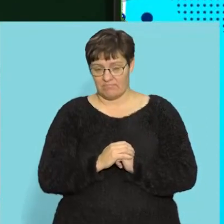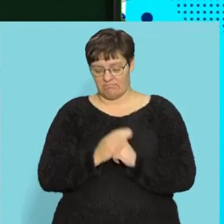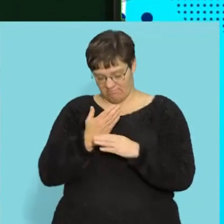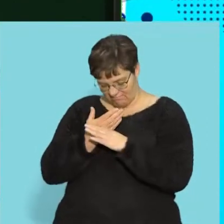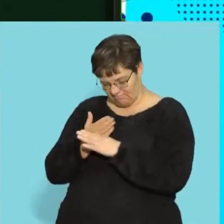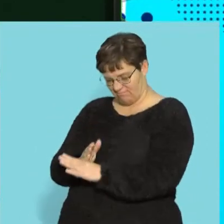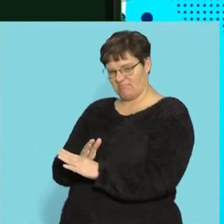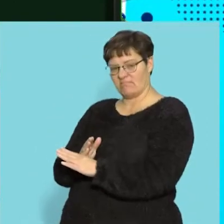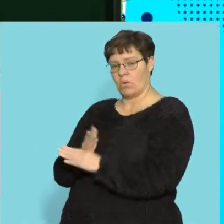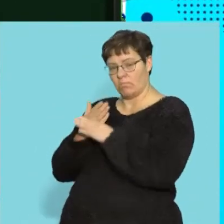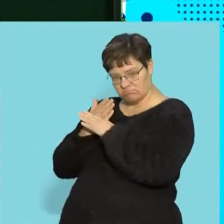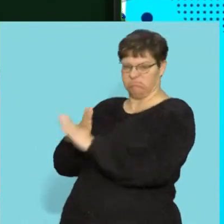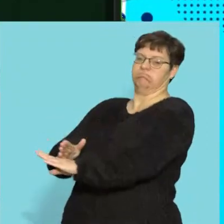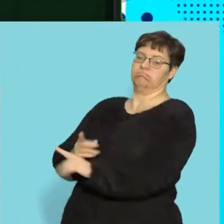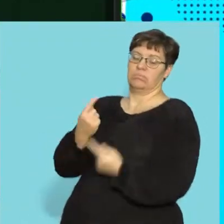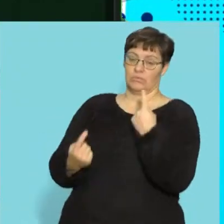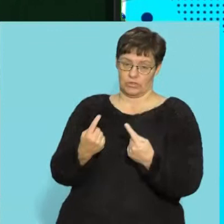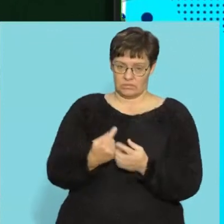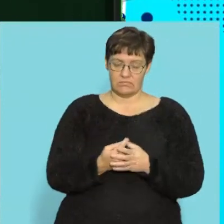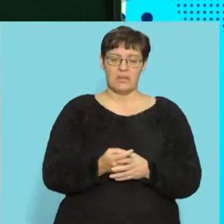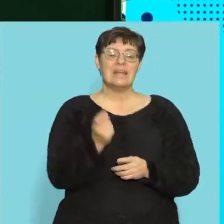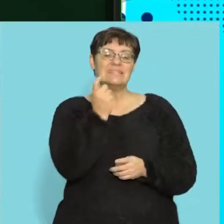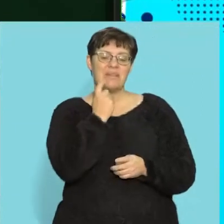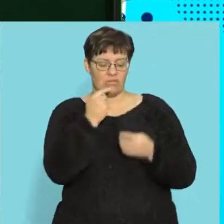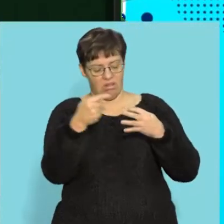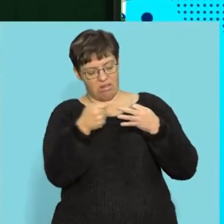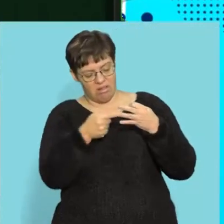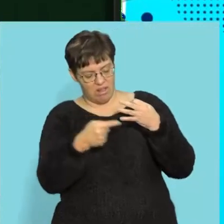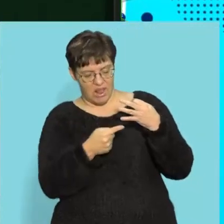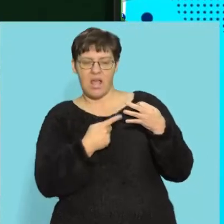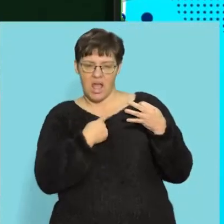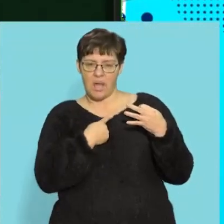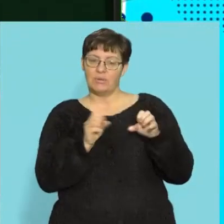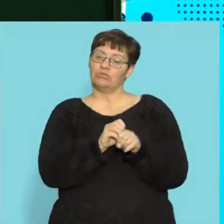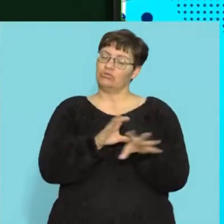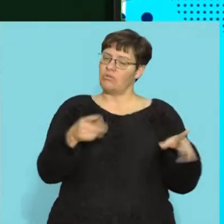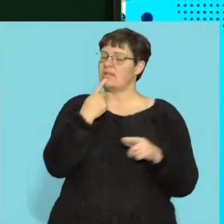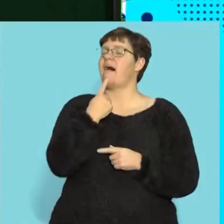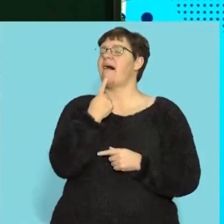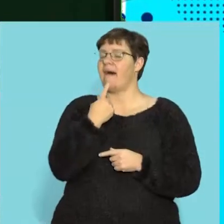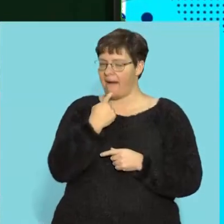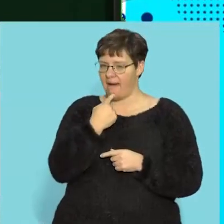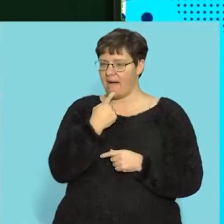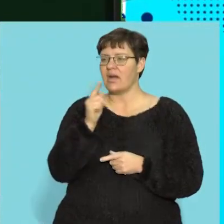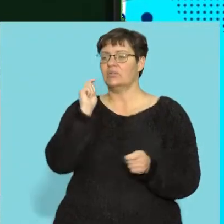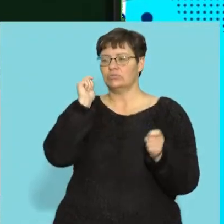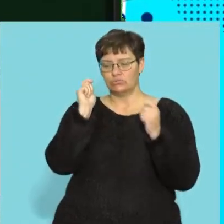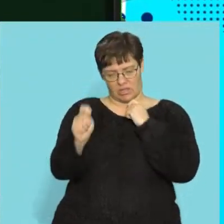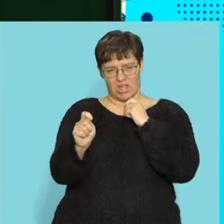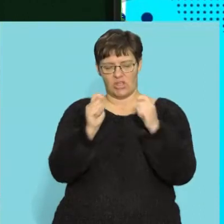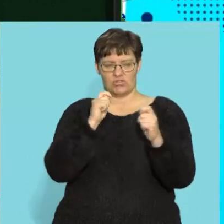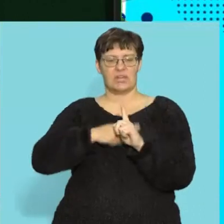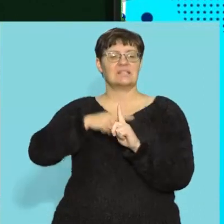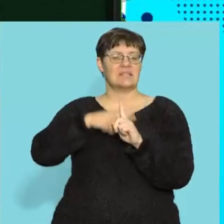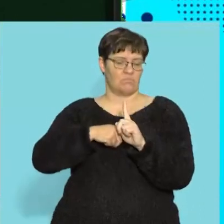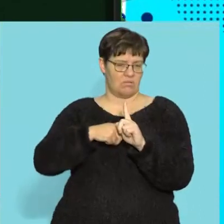does that have on its resistance? We would use different metals to say that we make a generalization to say that this